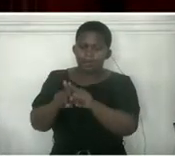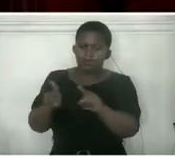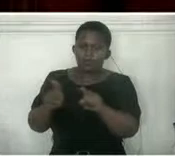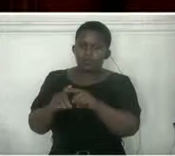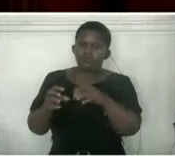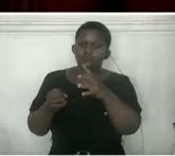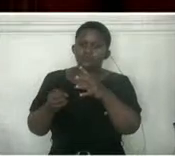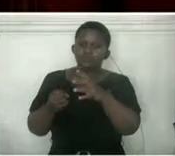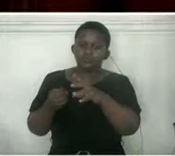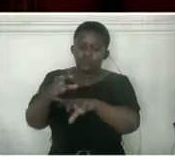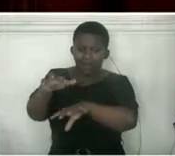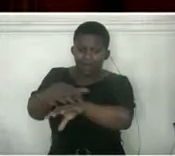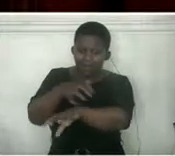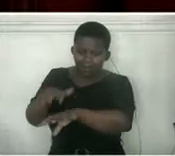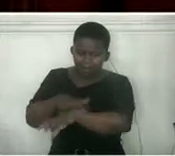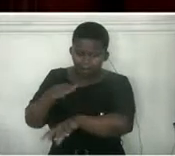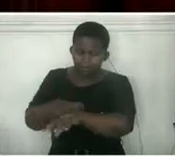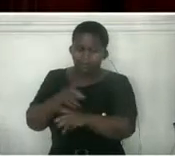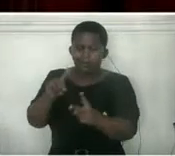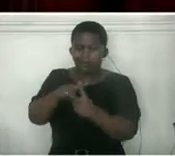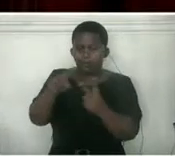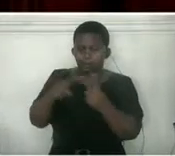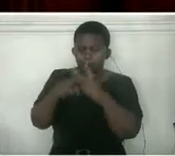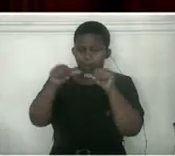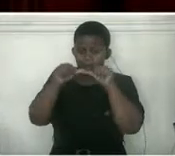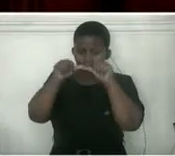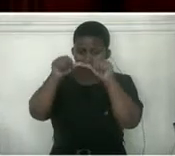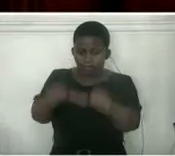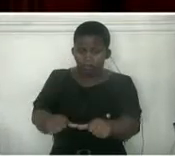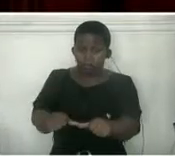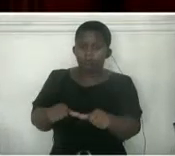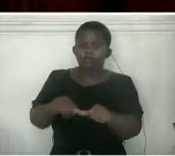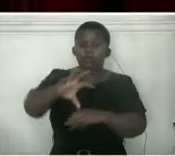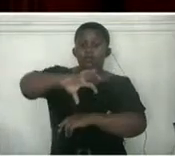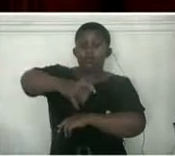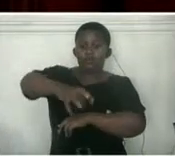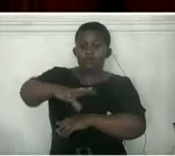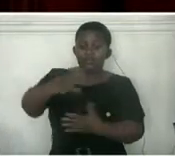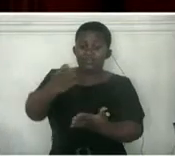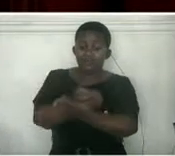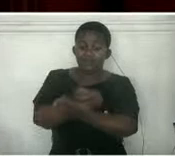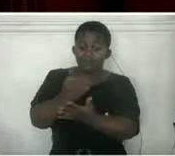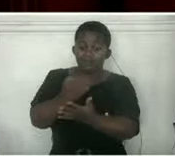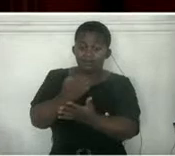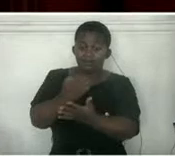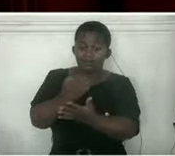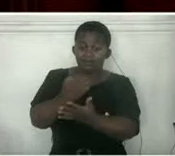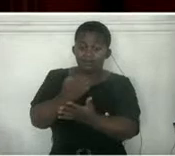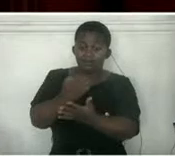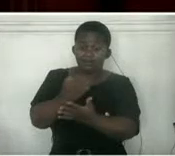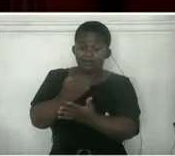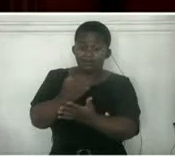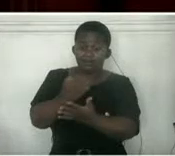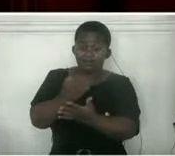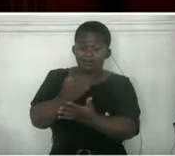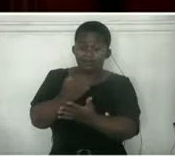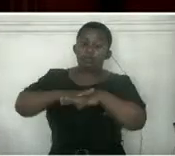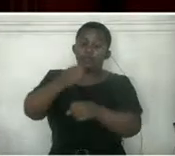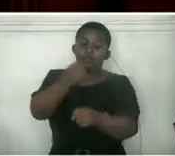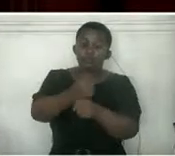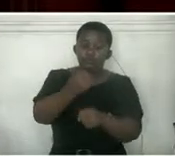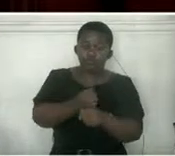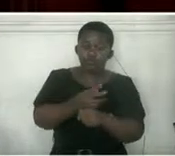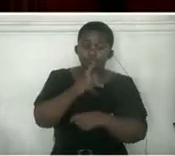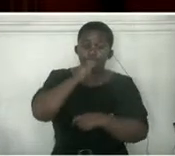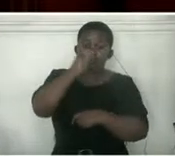These sectors continue to be the backbone of the provincial economy and create massive employment. It